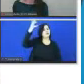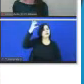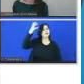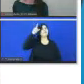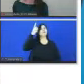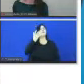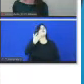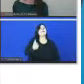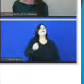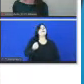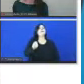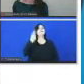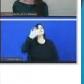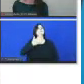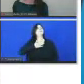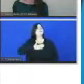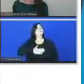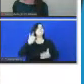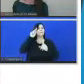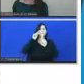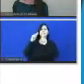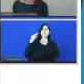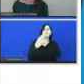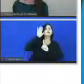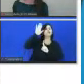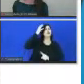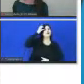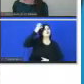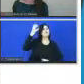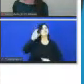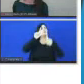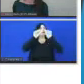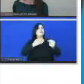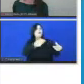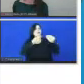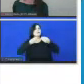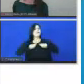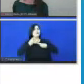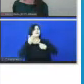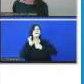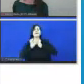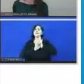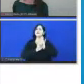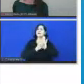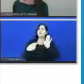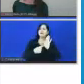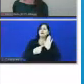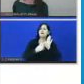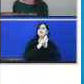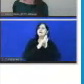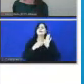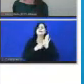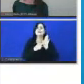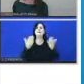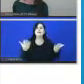grassroots organizations and movements you've worked with have driven change and what have been some of the things that have made them impactful.